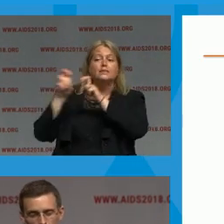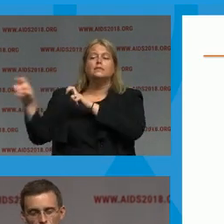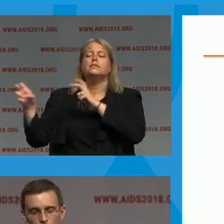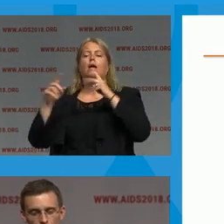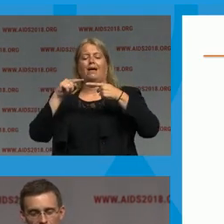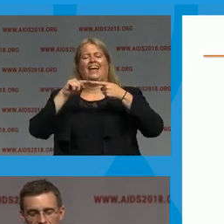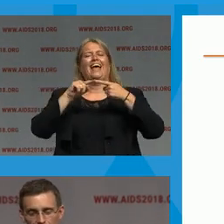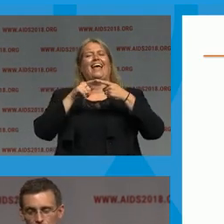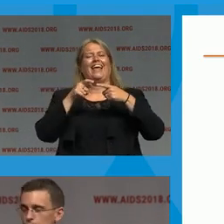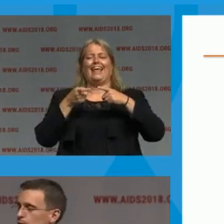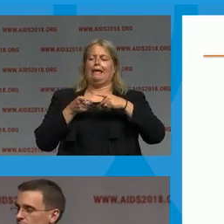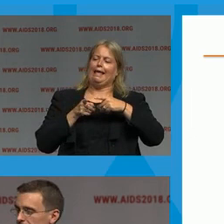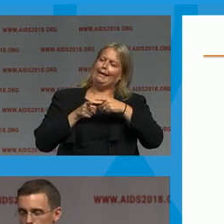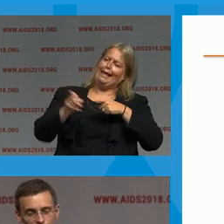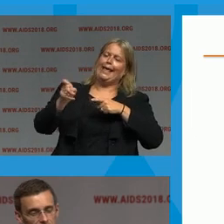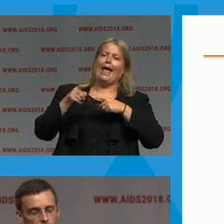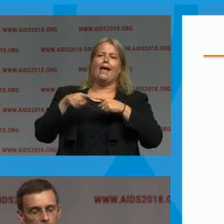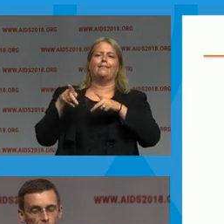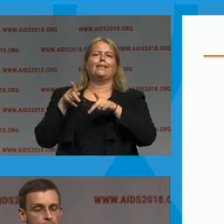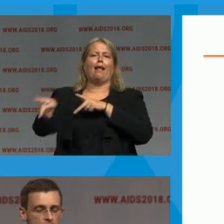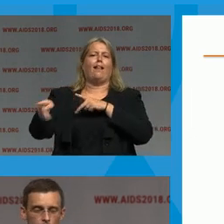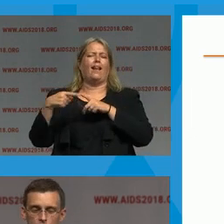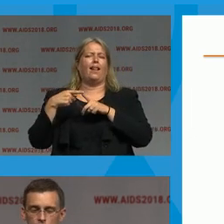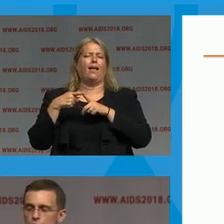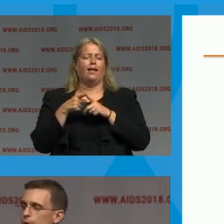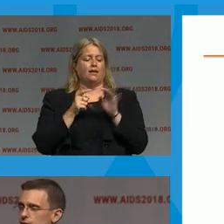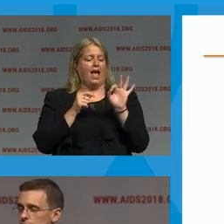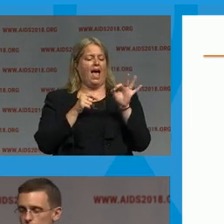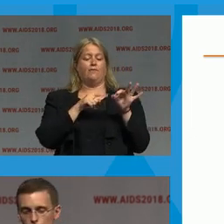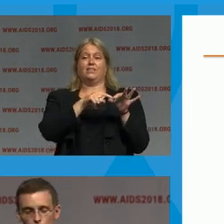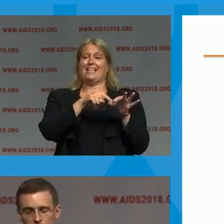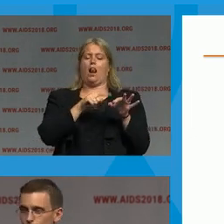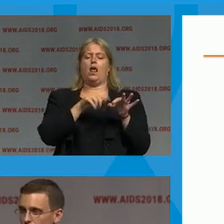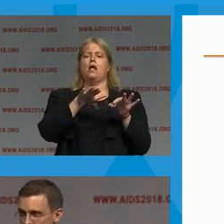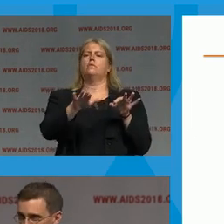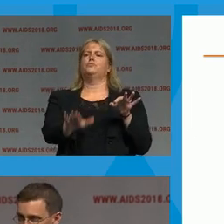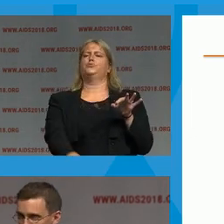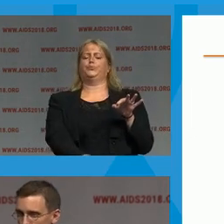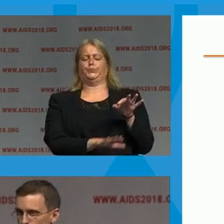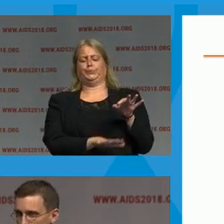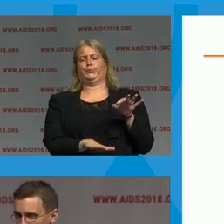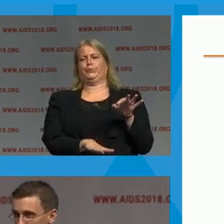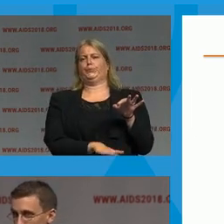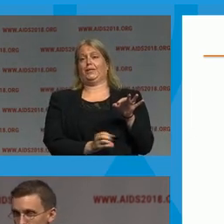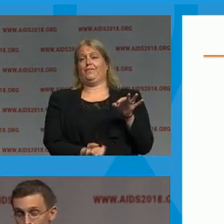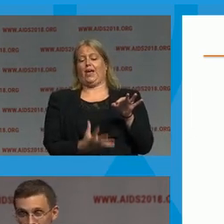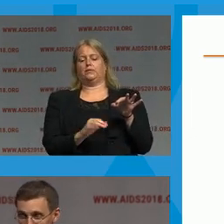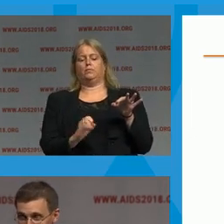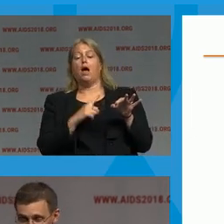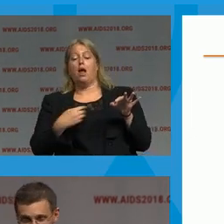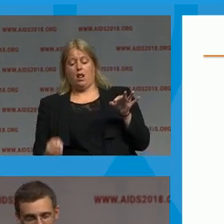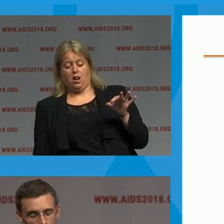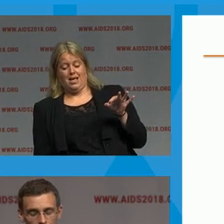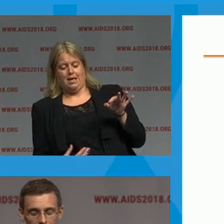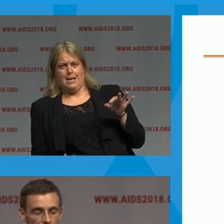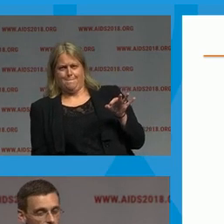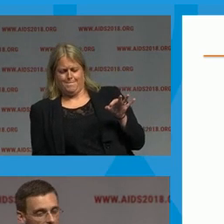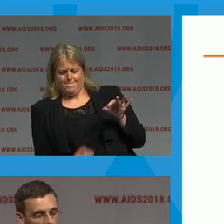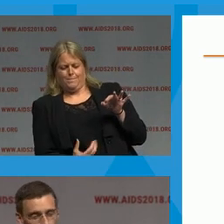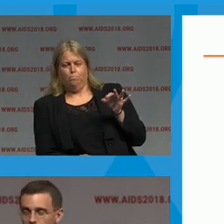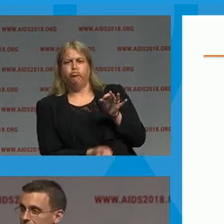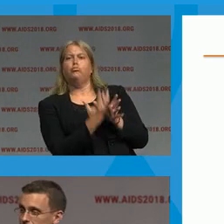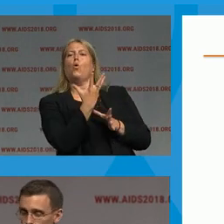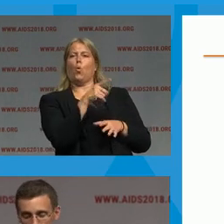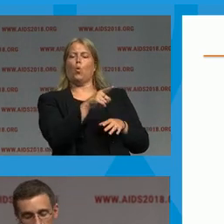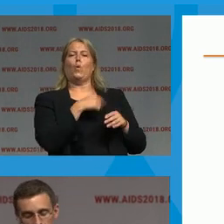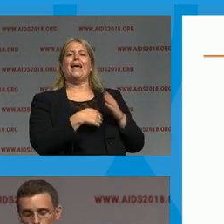kill. Remember, the idea here is you have a latently infected cell which is induced to express HIV so that the immune system can see it. And then we have